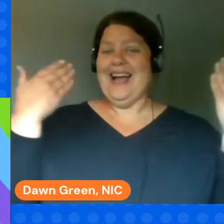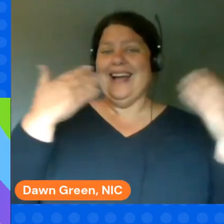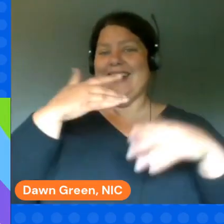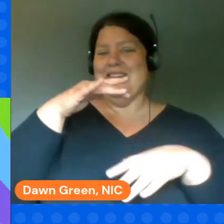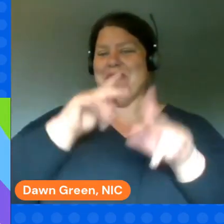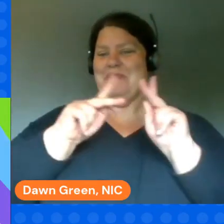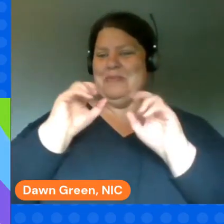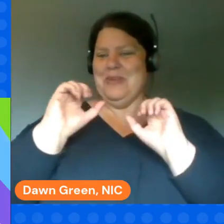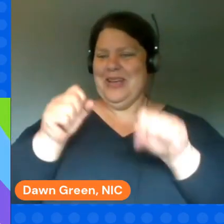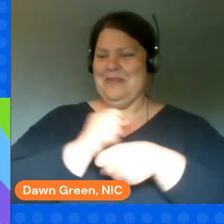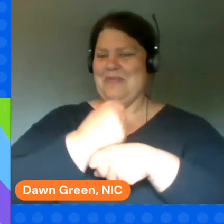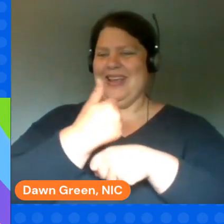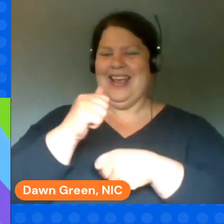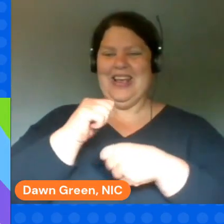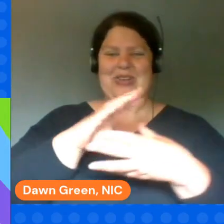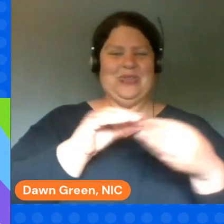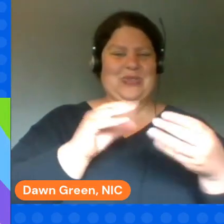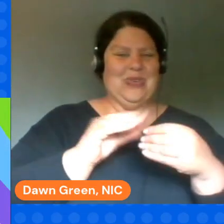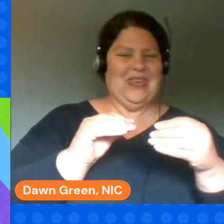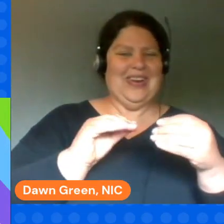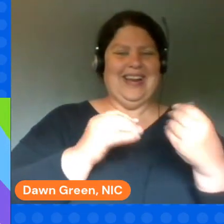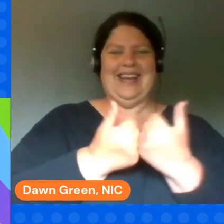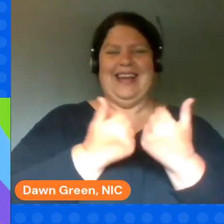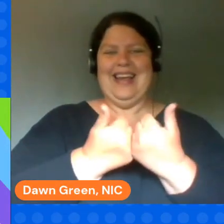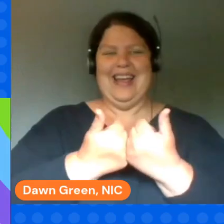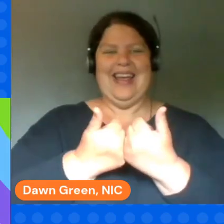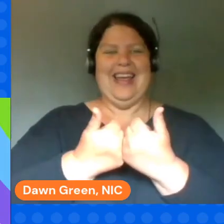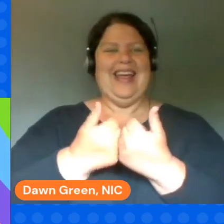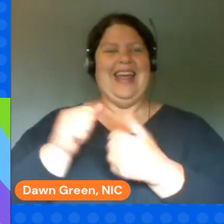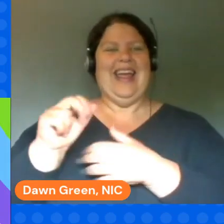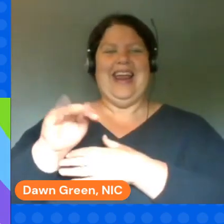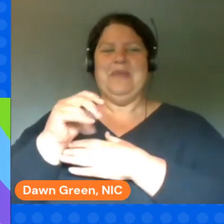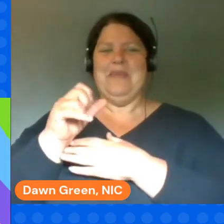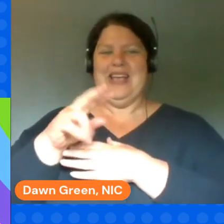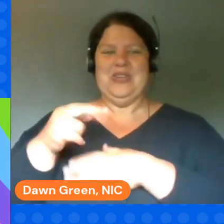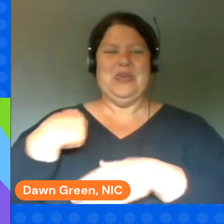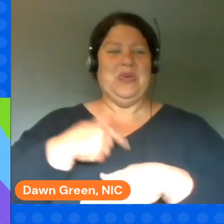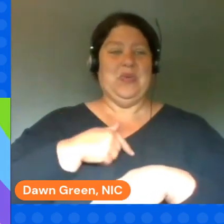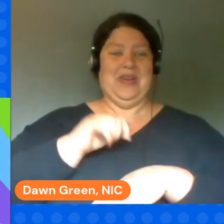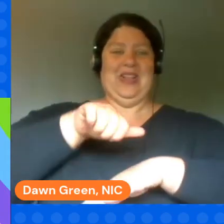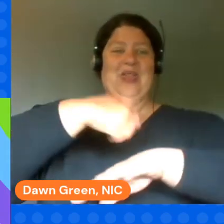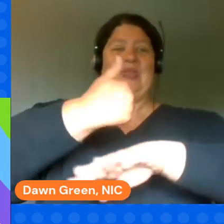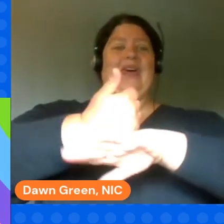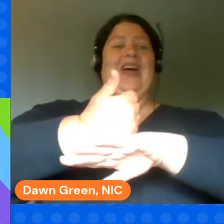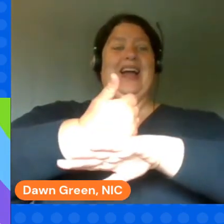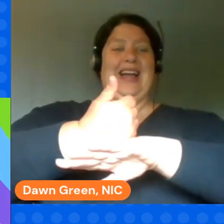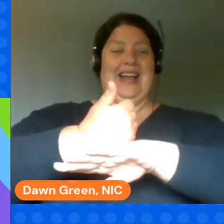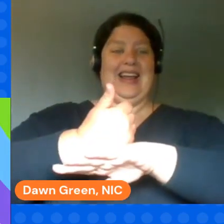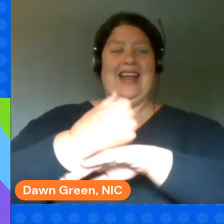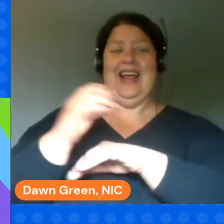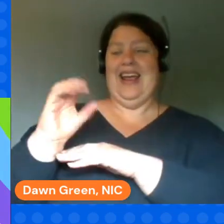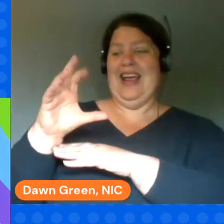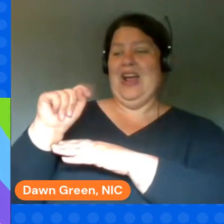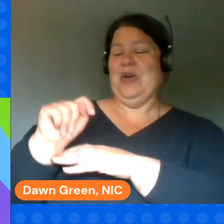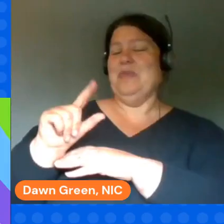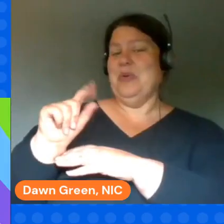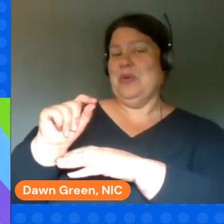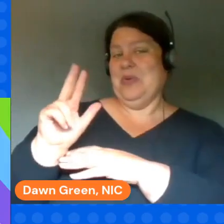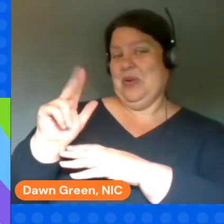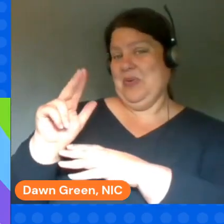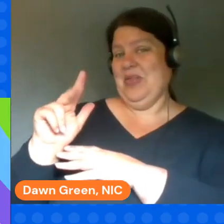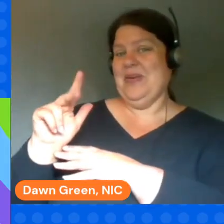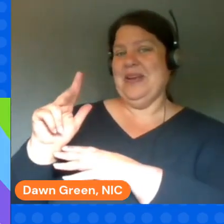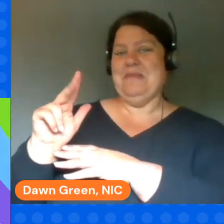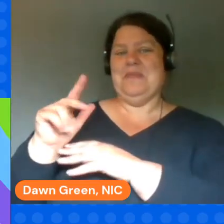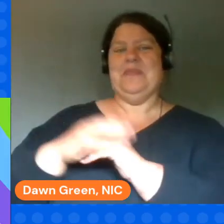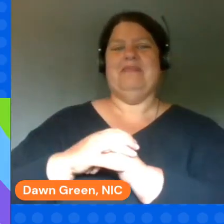or animation that they can imagine. We launched this publicly in October of 2023. And